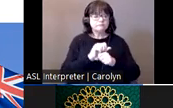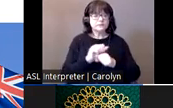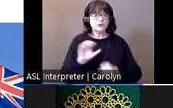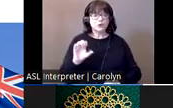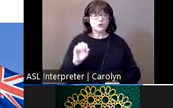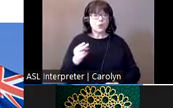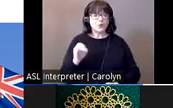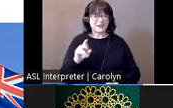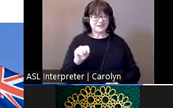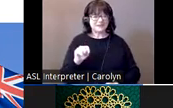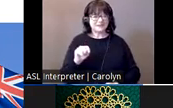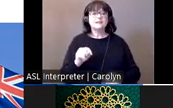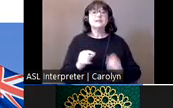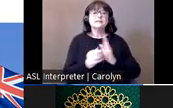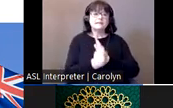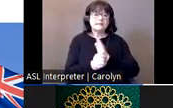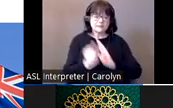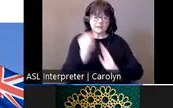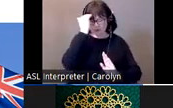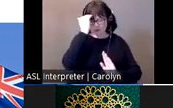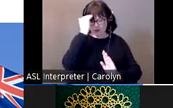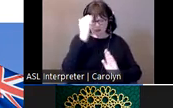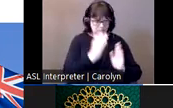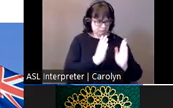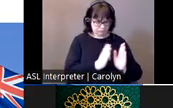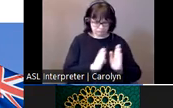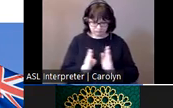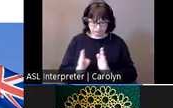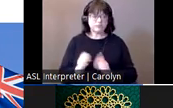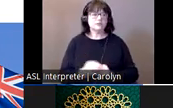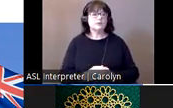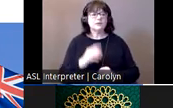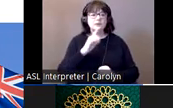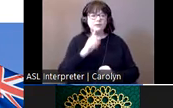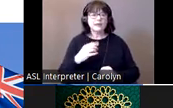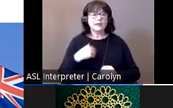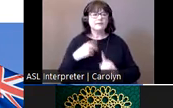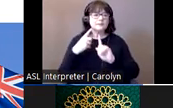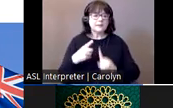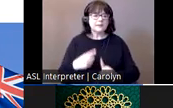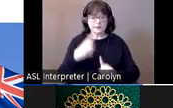in there. Specified by a statement of purpose, learning outcomes, and